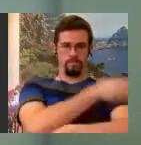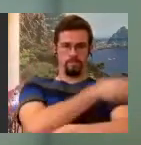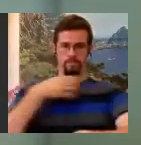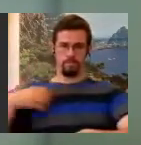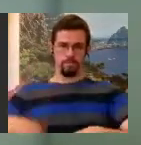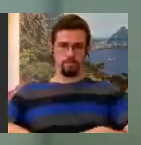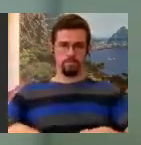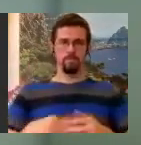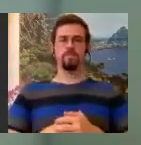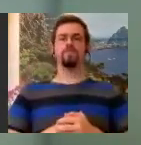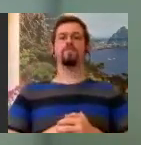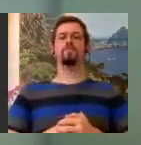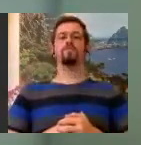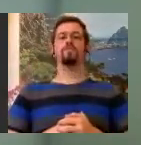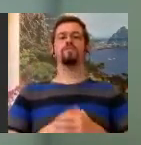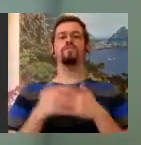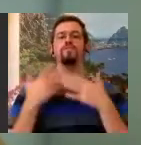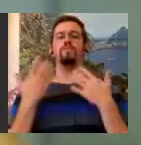And so,